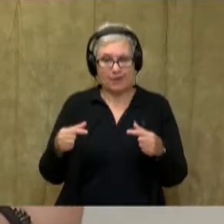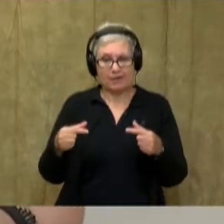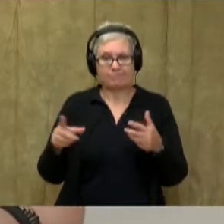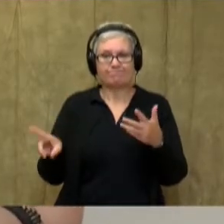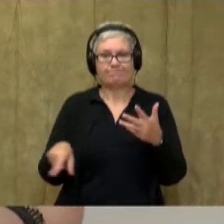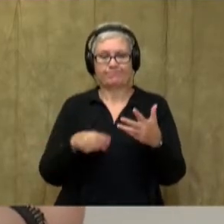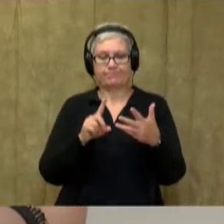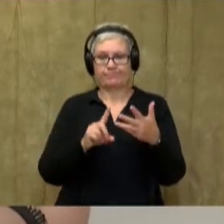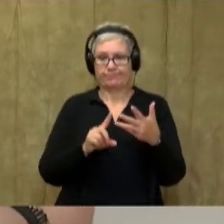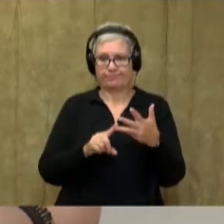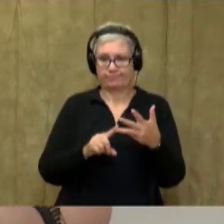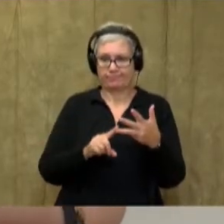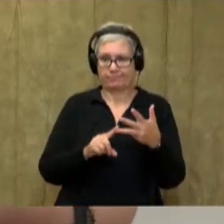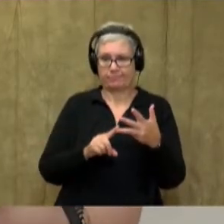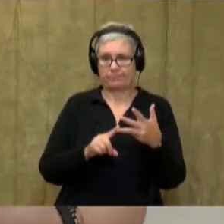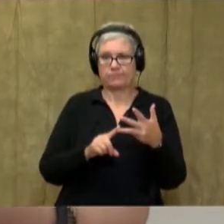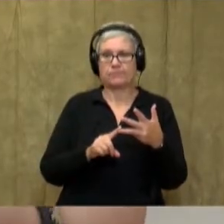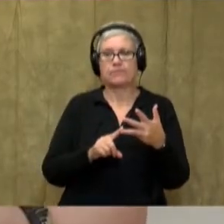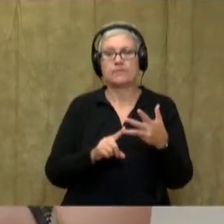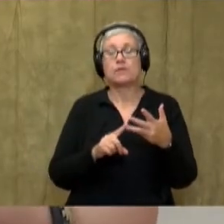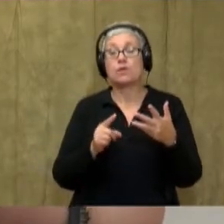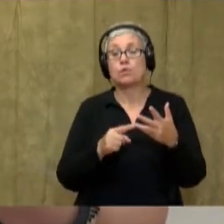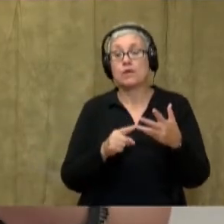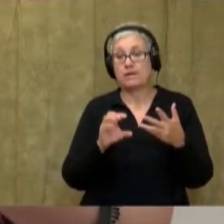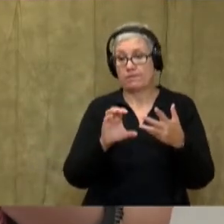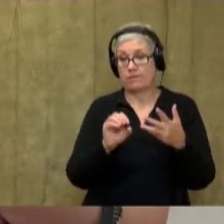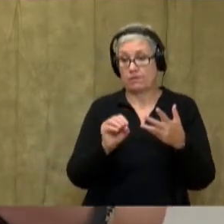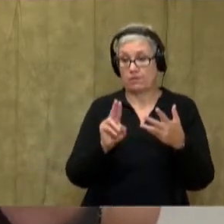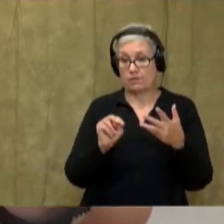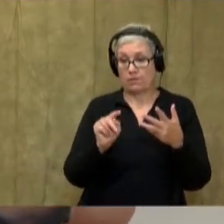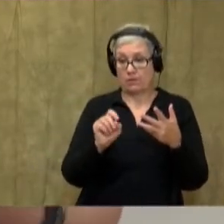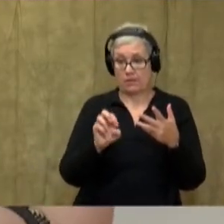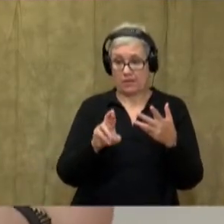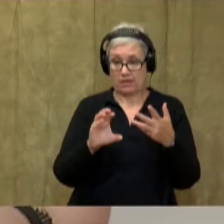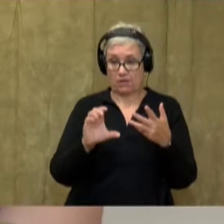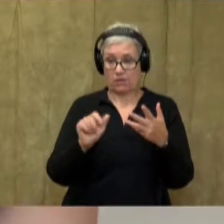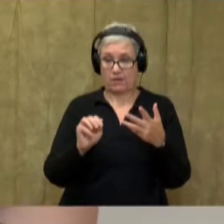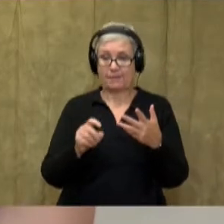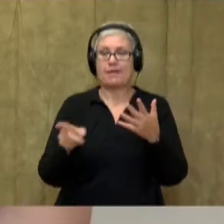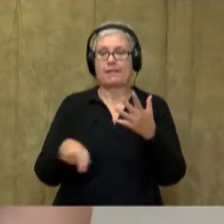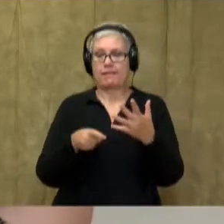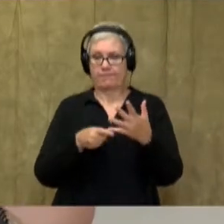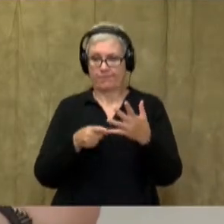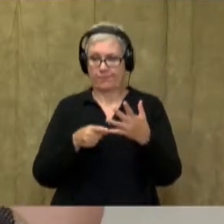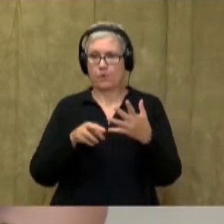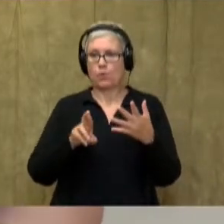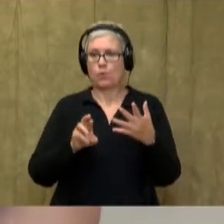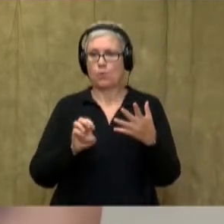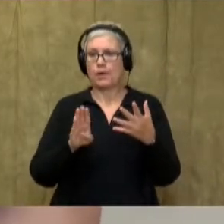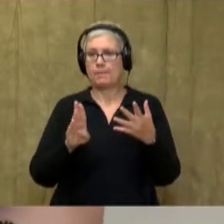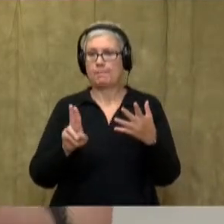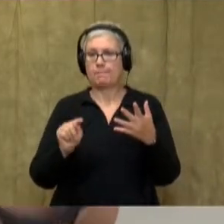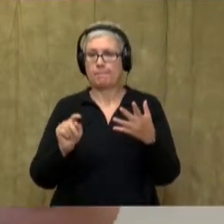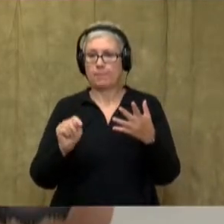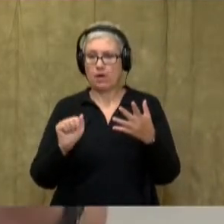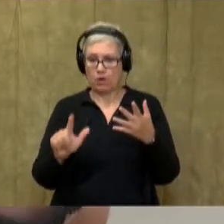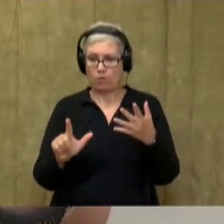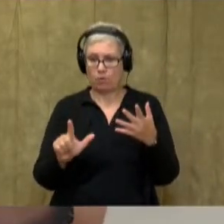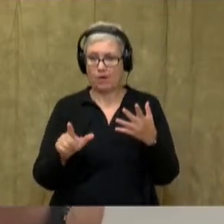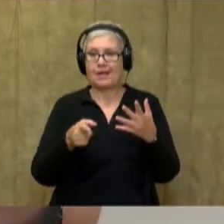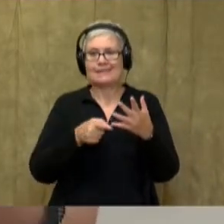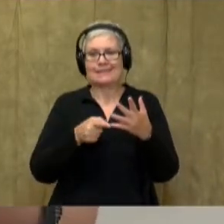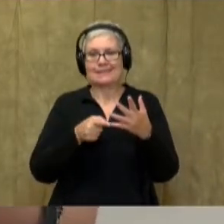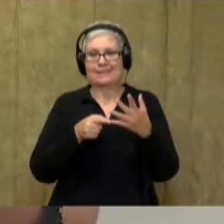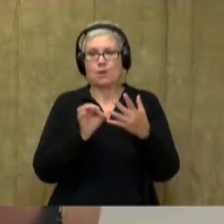rebuttal, okay? Rebuttal is perhaps even the most important part of an argument, because this